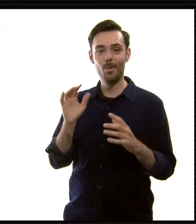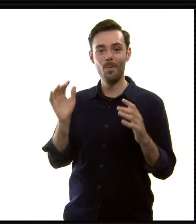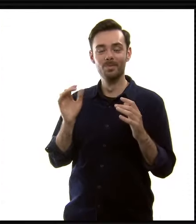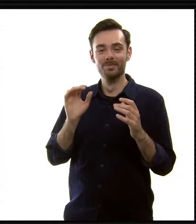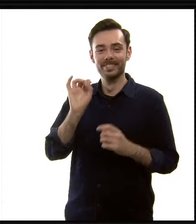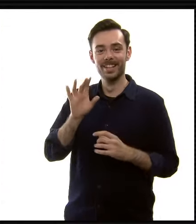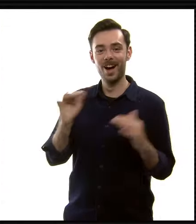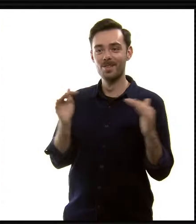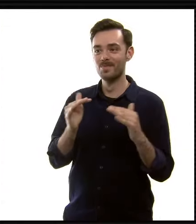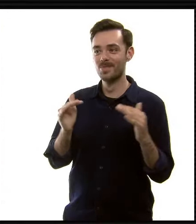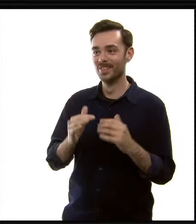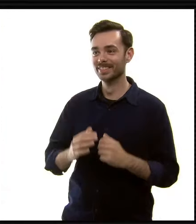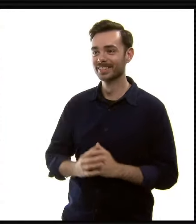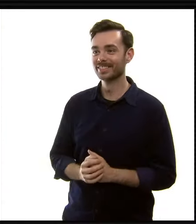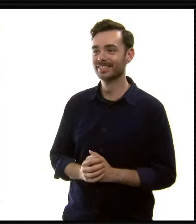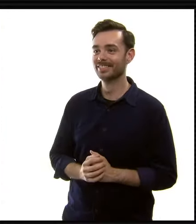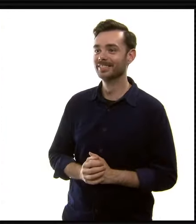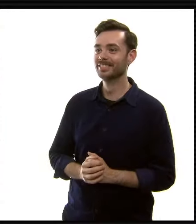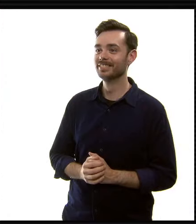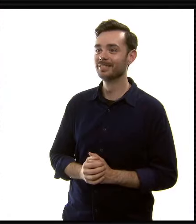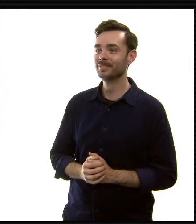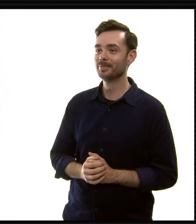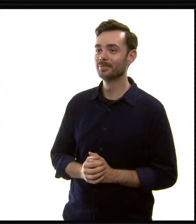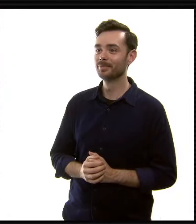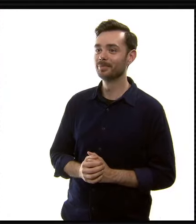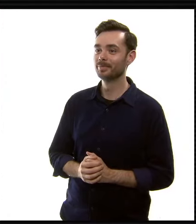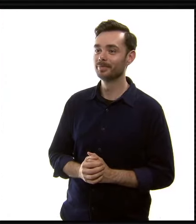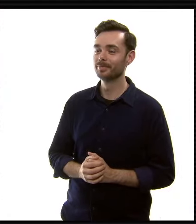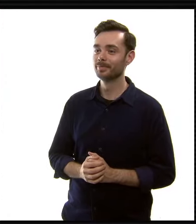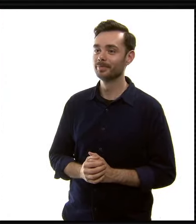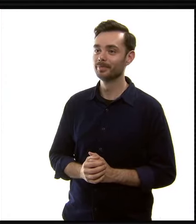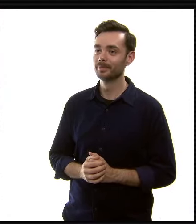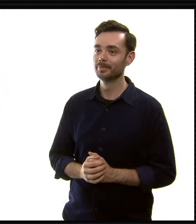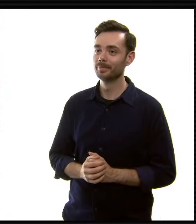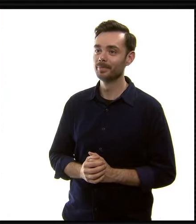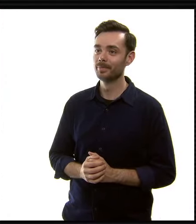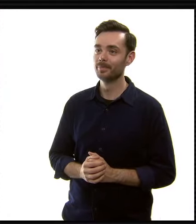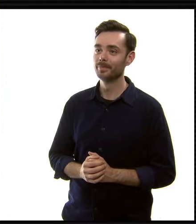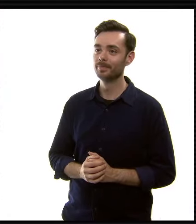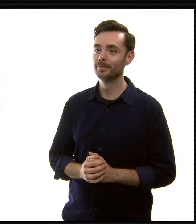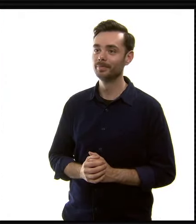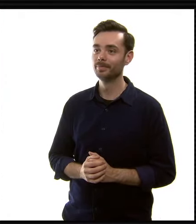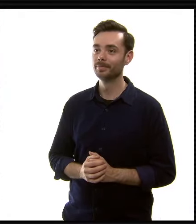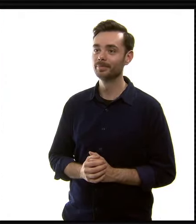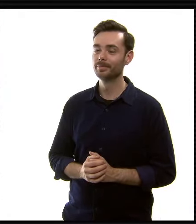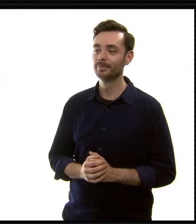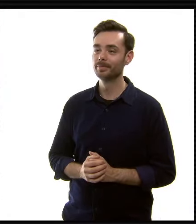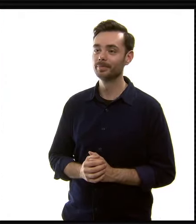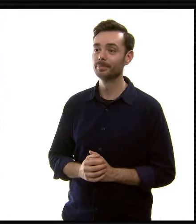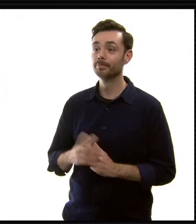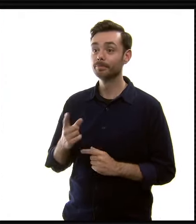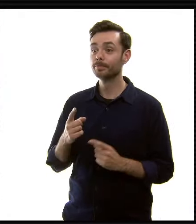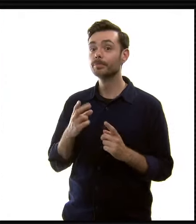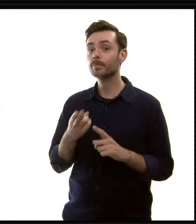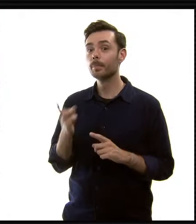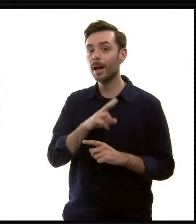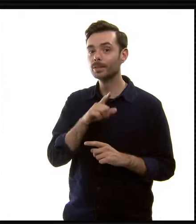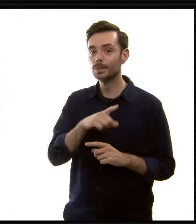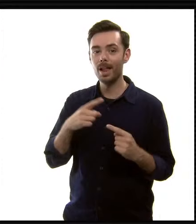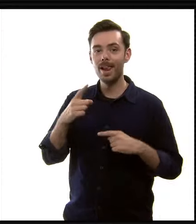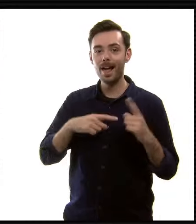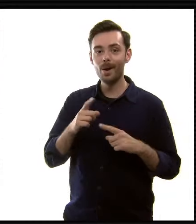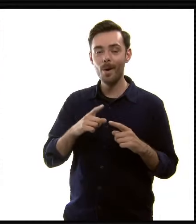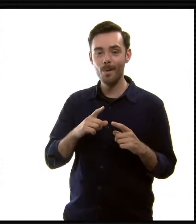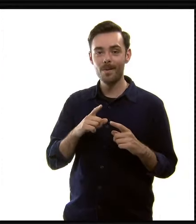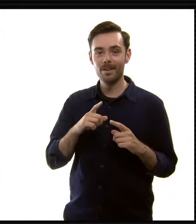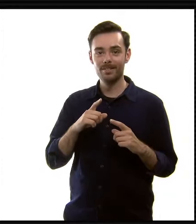And of course, we'll be checking in with our all-star LEGO Master build. The clock is ticking. You might